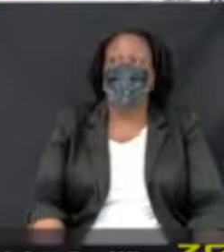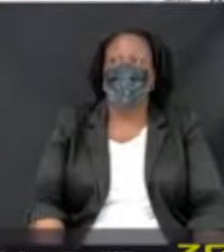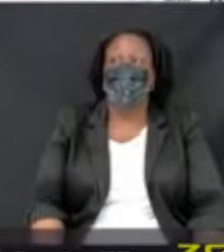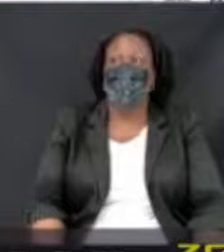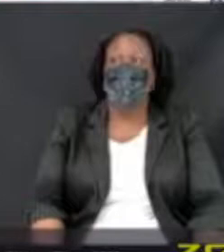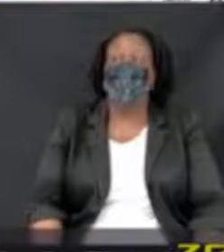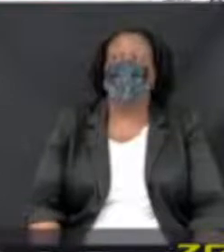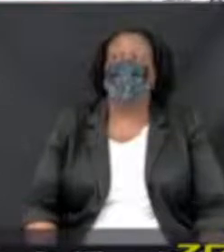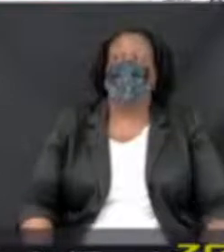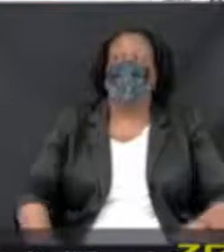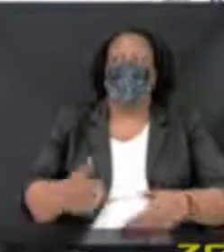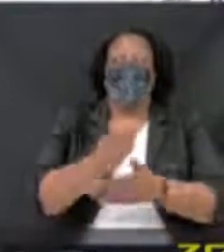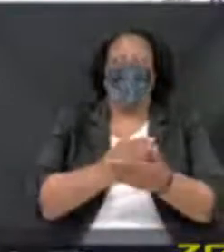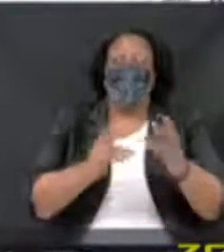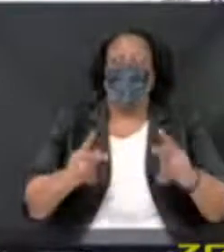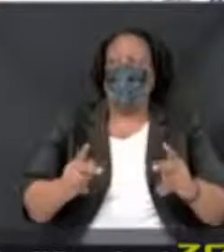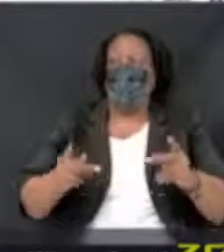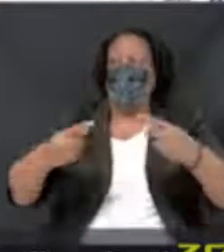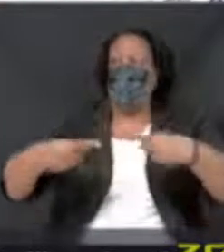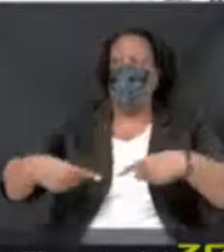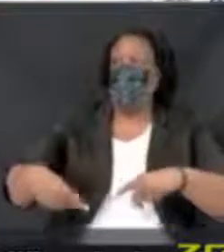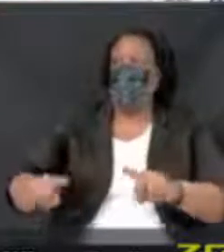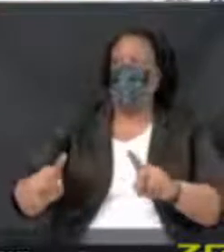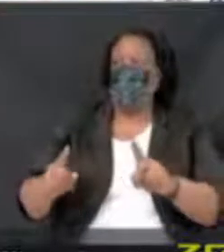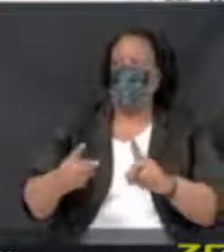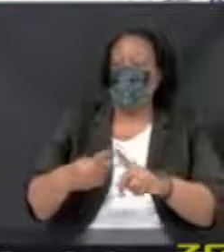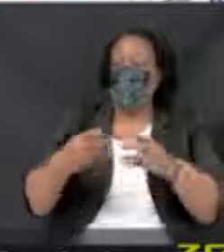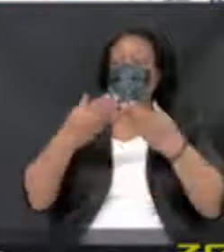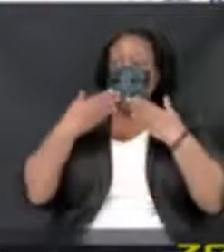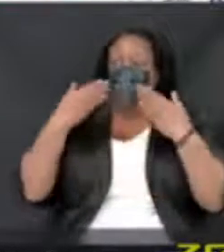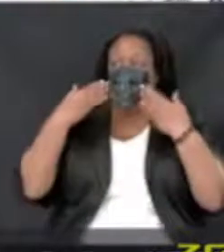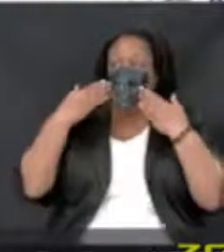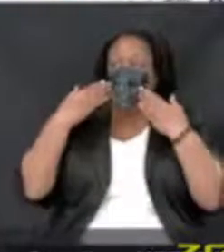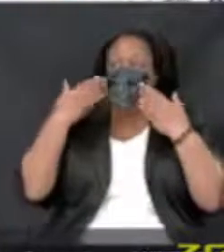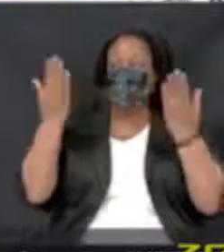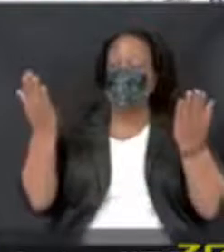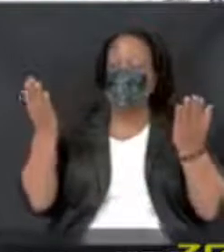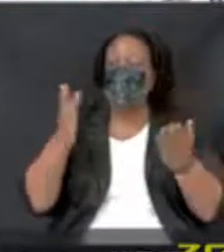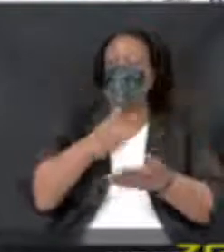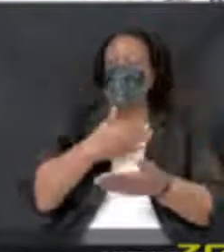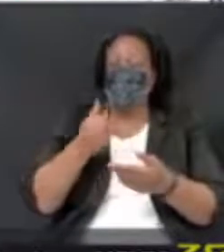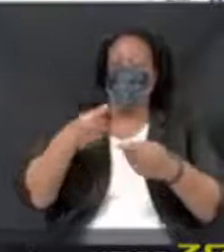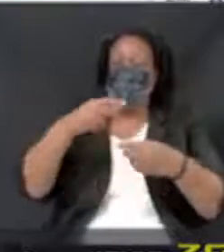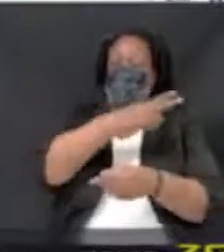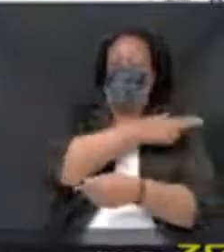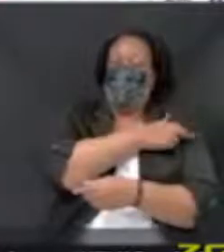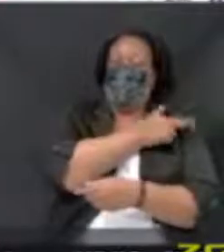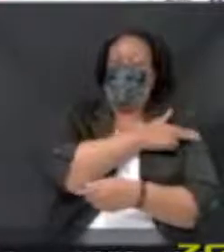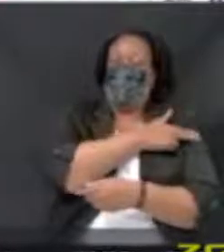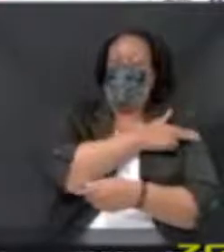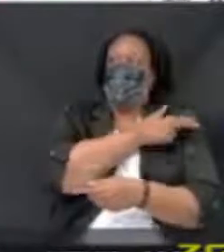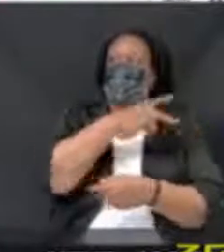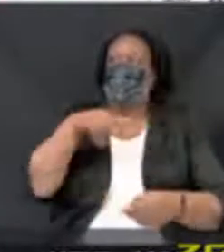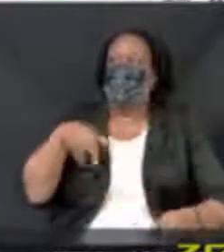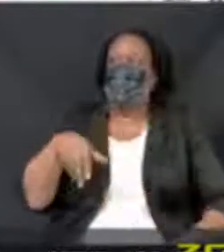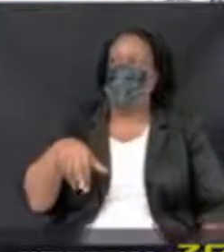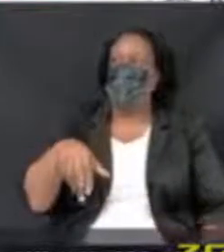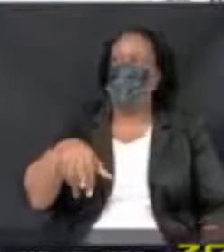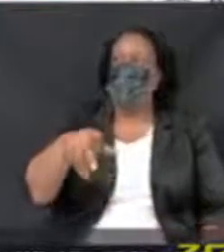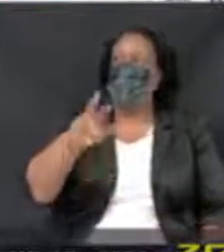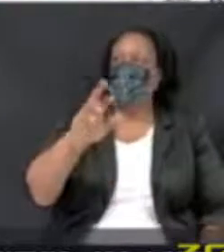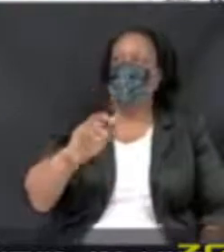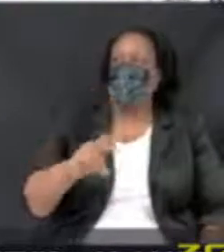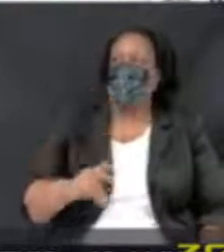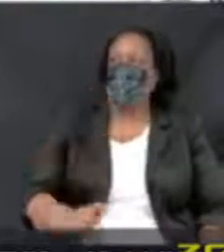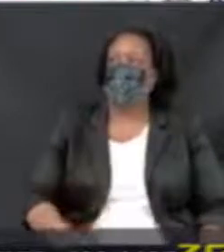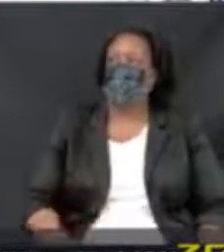my mask on and I have to sanitize my hand. The first place I go when I go to the hospital is to the lab, and so within 3